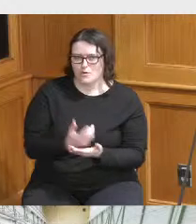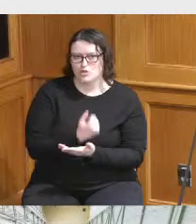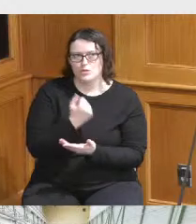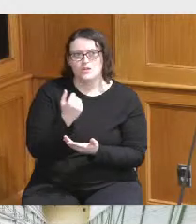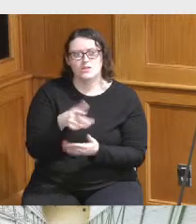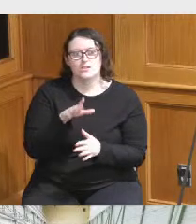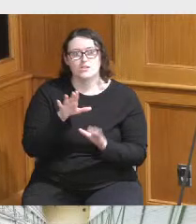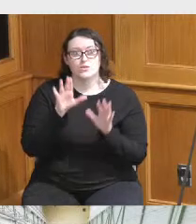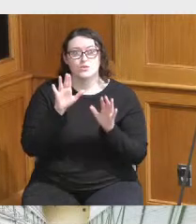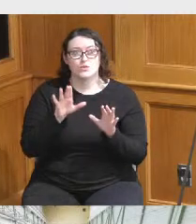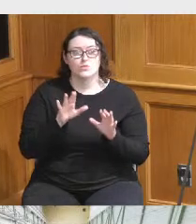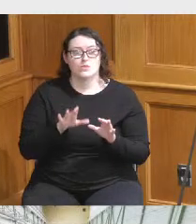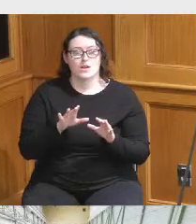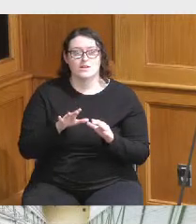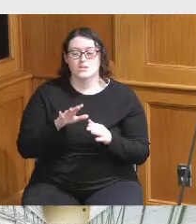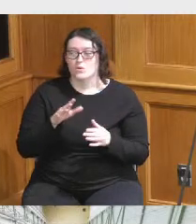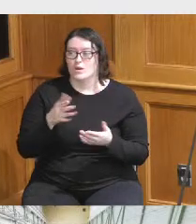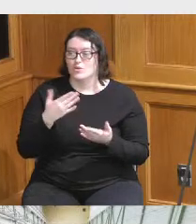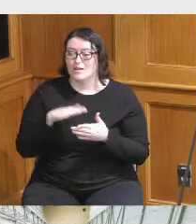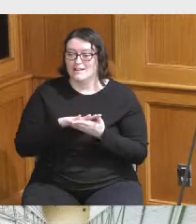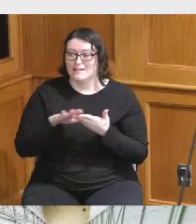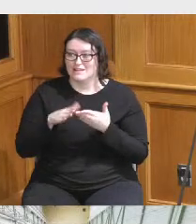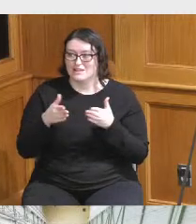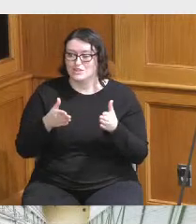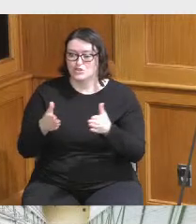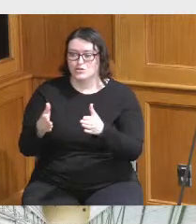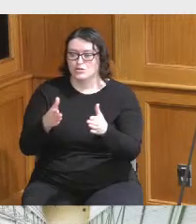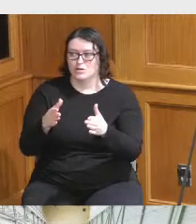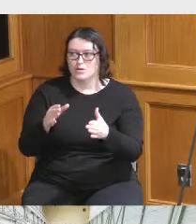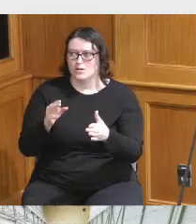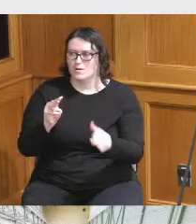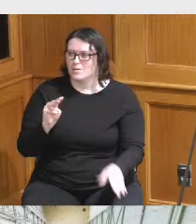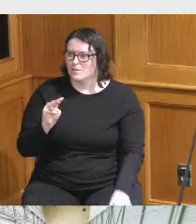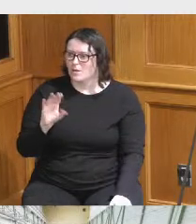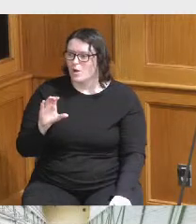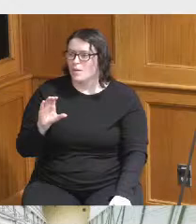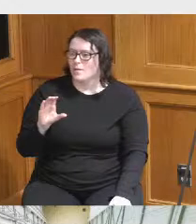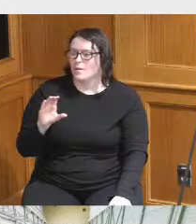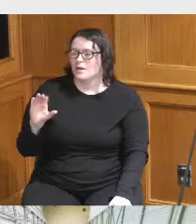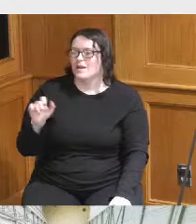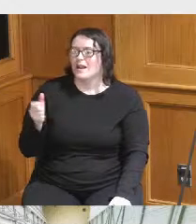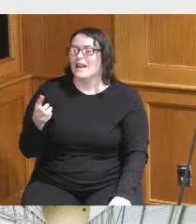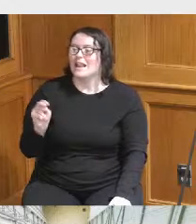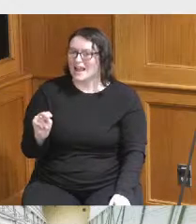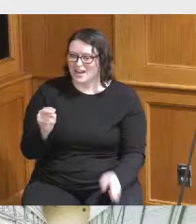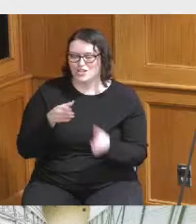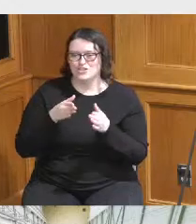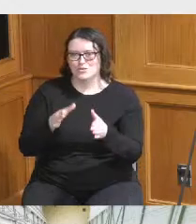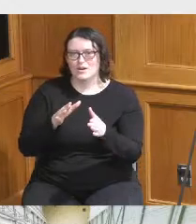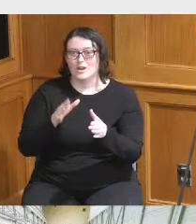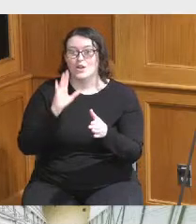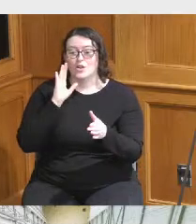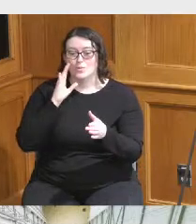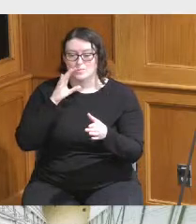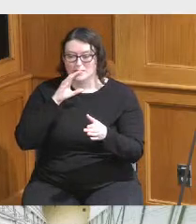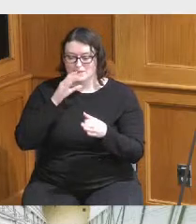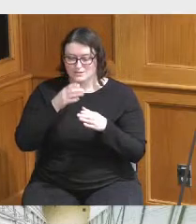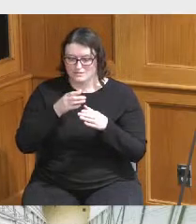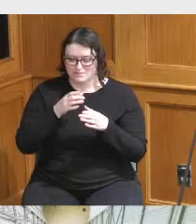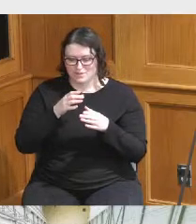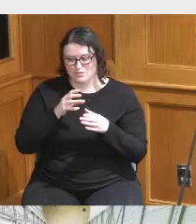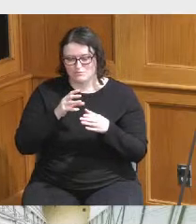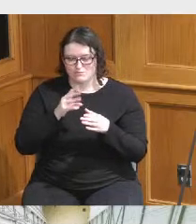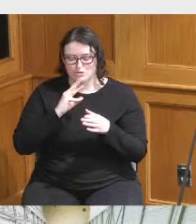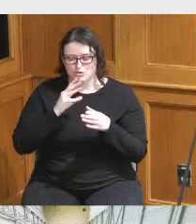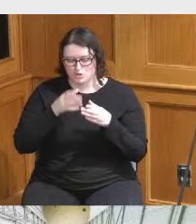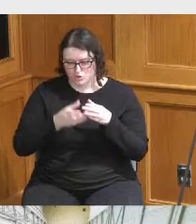There's a sewer underneath McLean Street that was built 100 years ago that is now being going to be reused